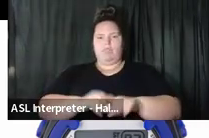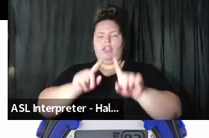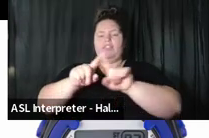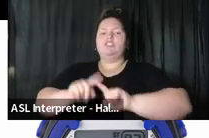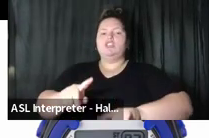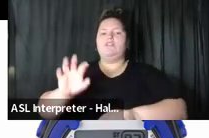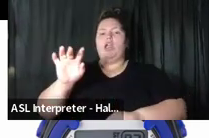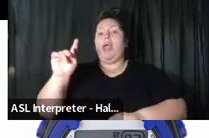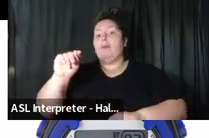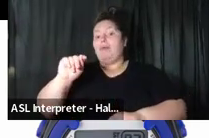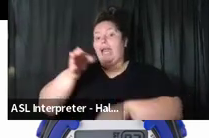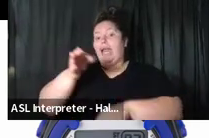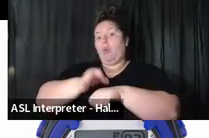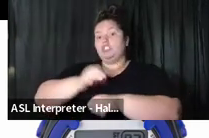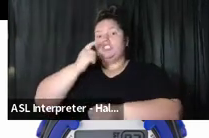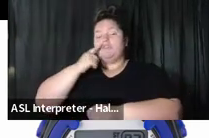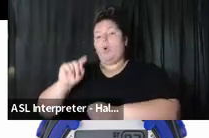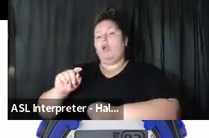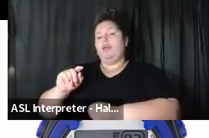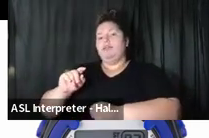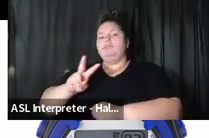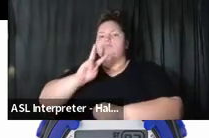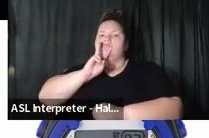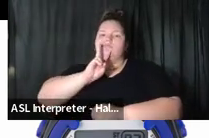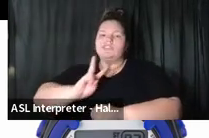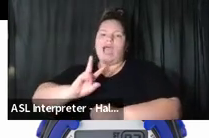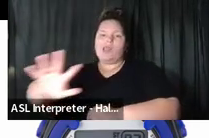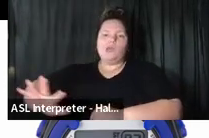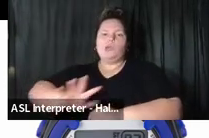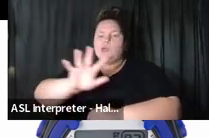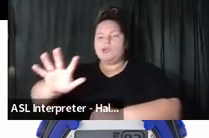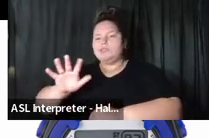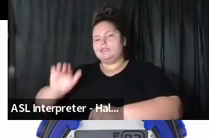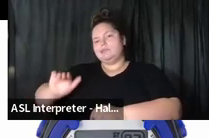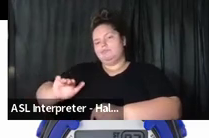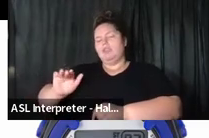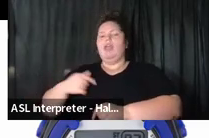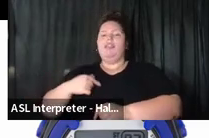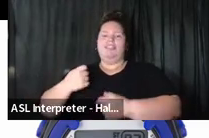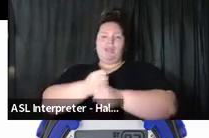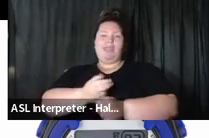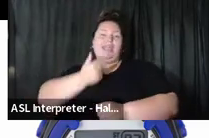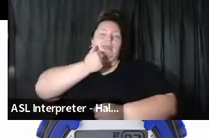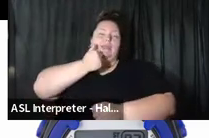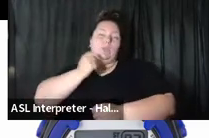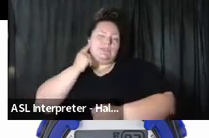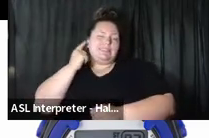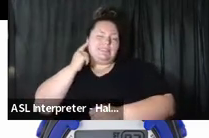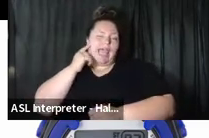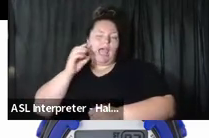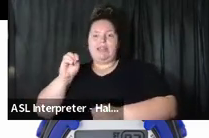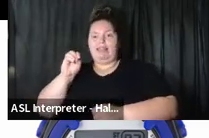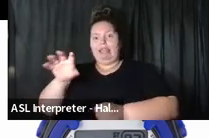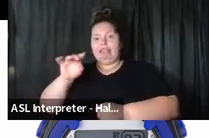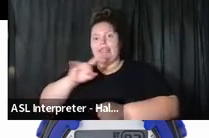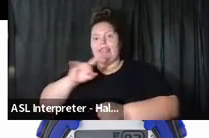watches for toddlers. They kind of make like a cute sound and flashlights, but there's other reminder watches too, like if you have